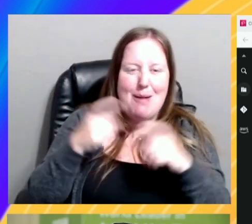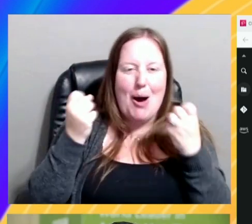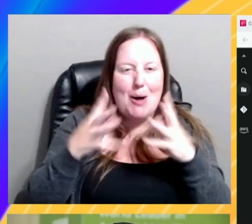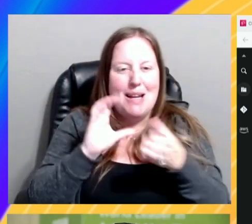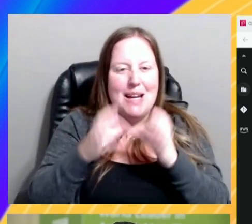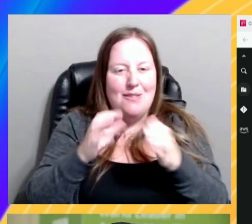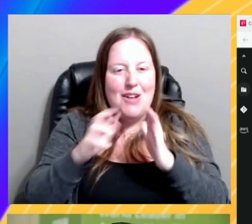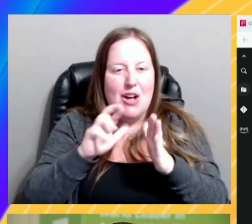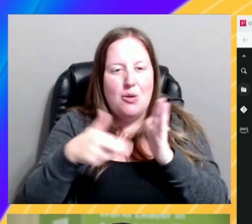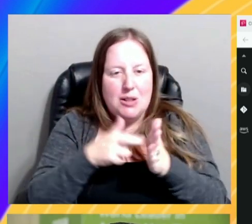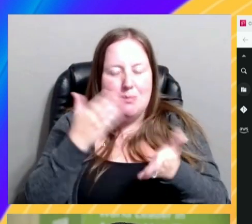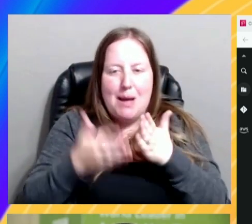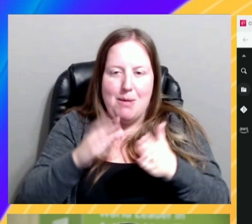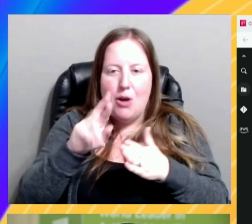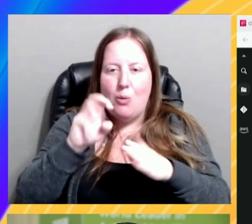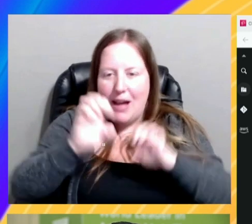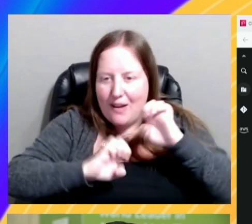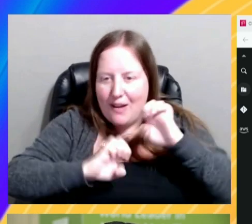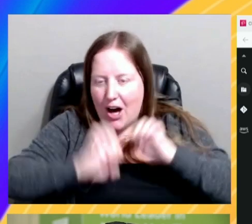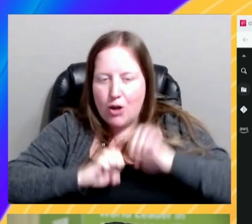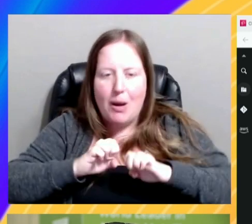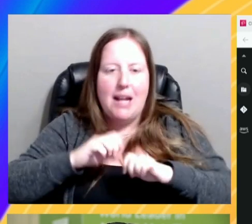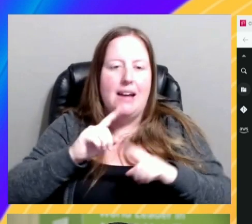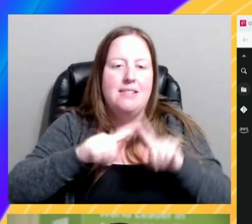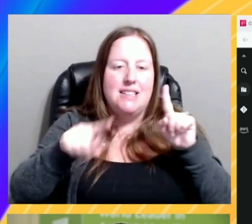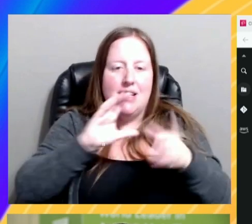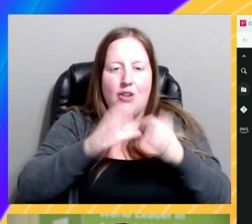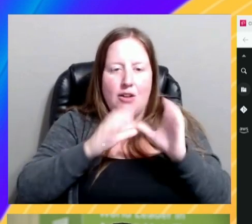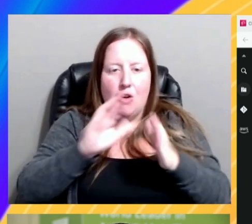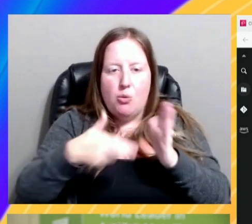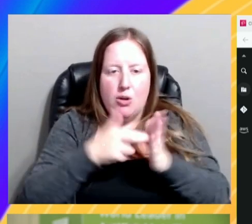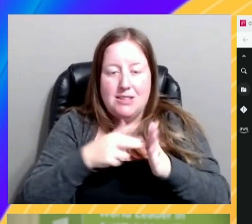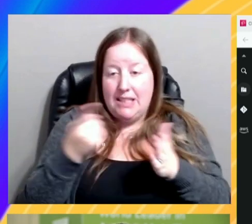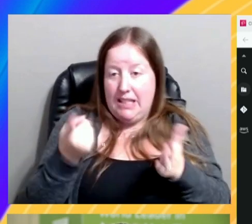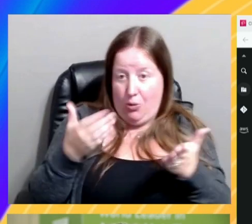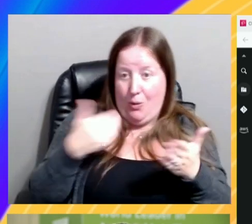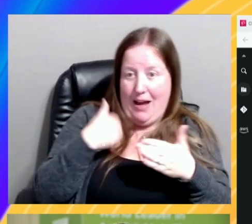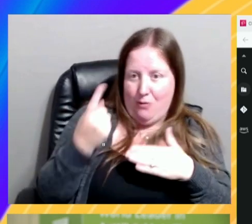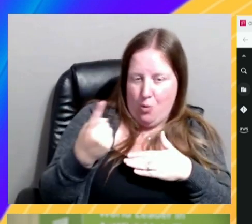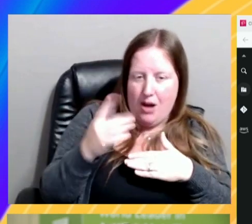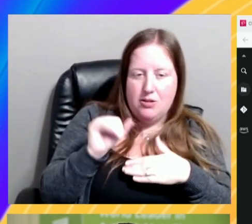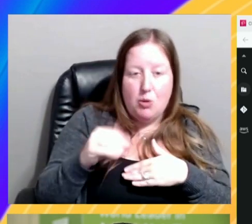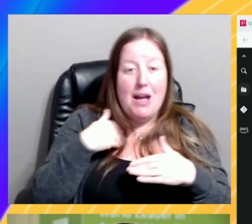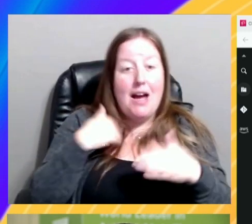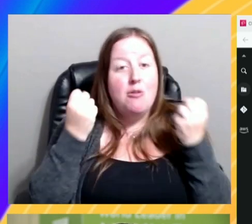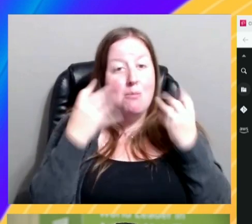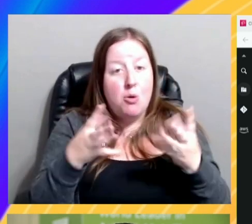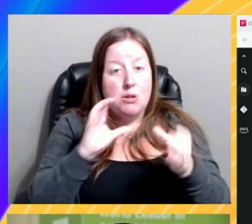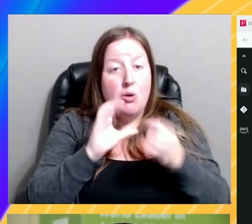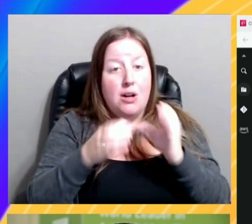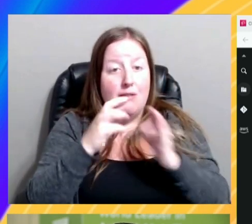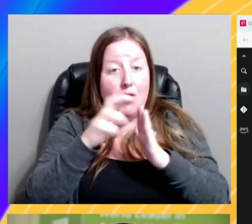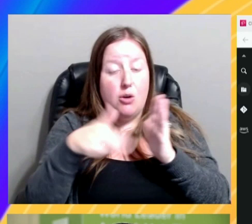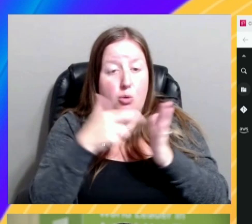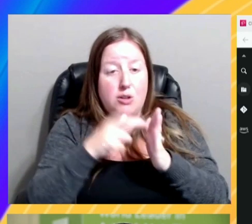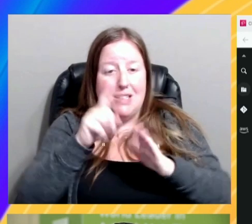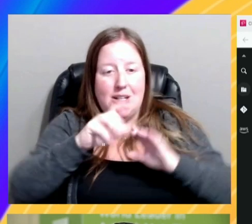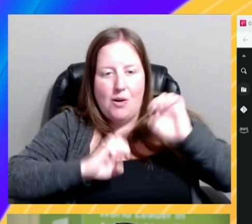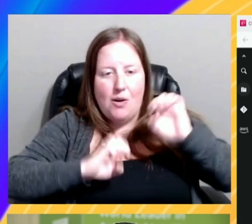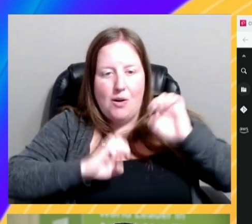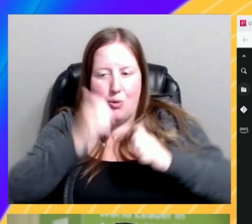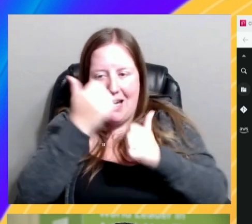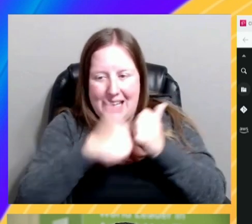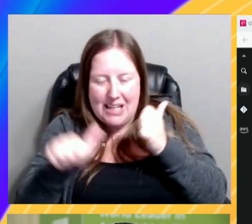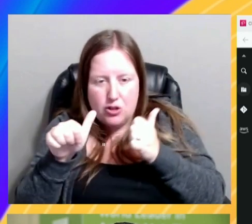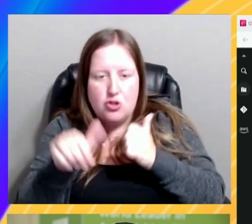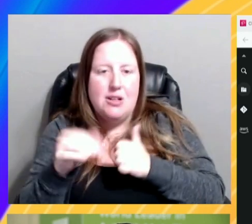evaluating the various different config rules. In our demo here, we only had one config rule. Okay. So if you had multiple config rules, it will need to evaluate each of those config rules and wait for a